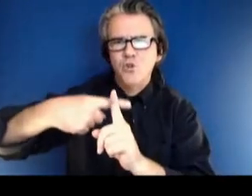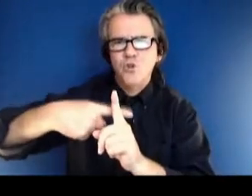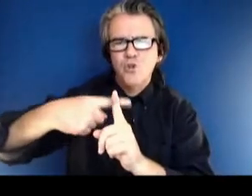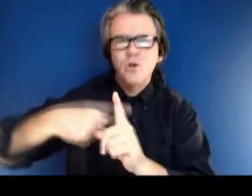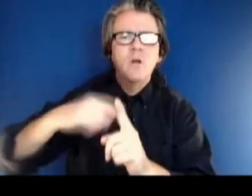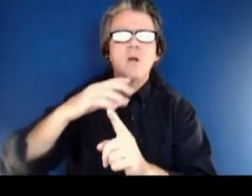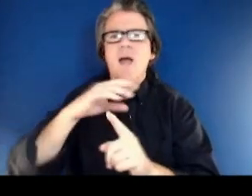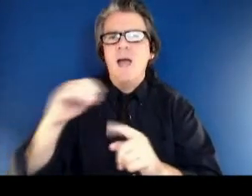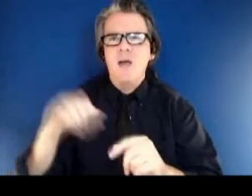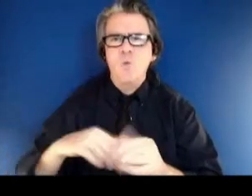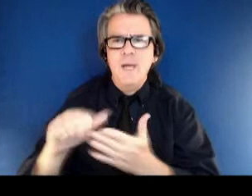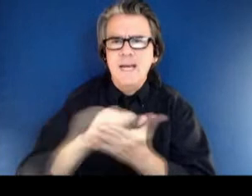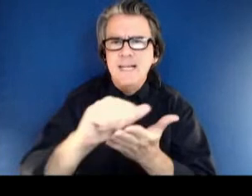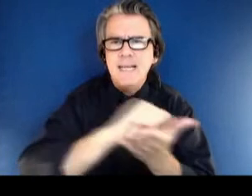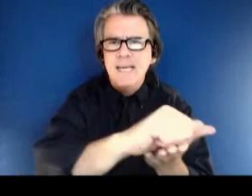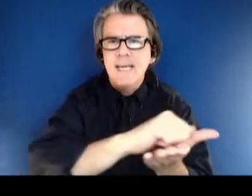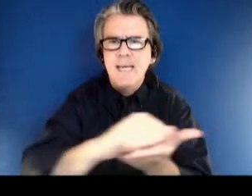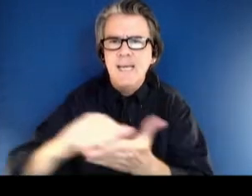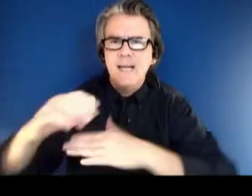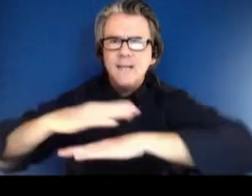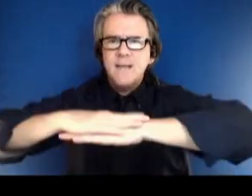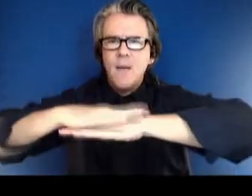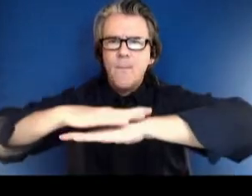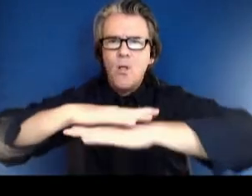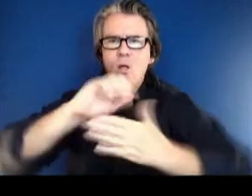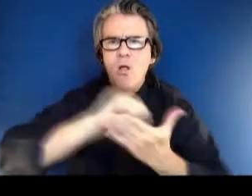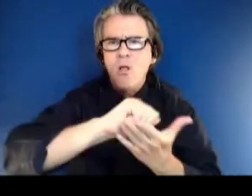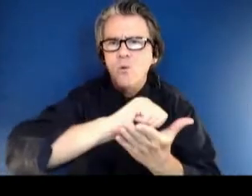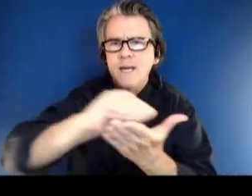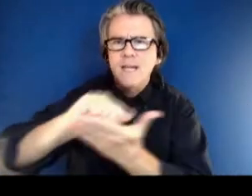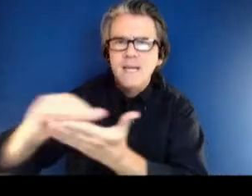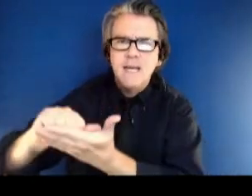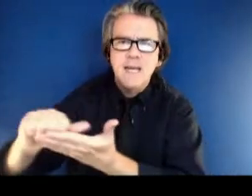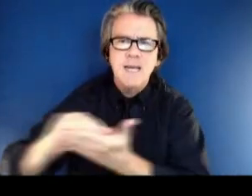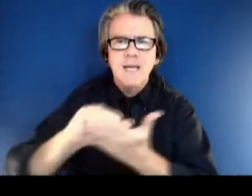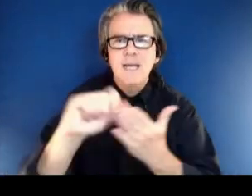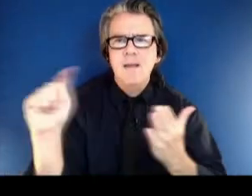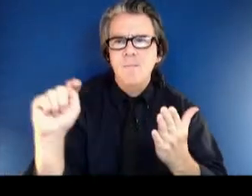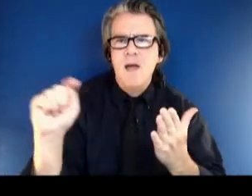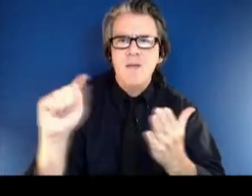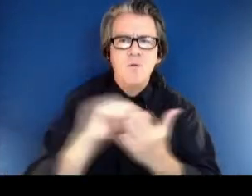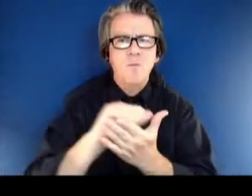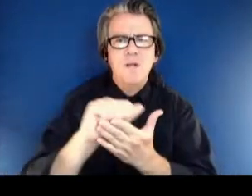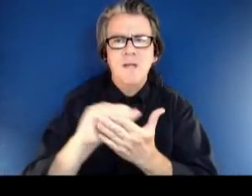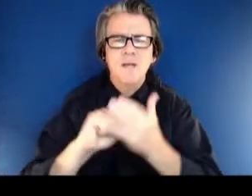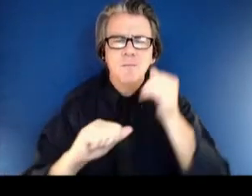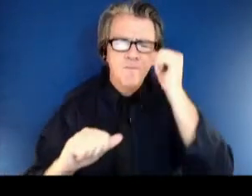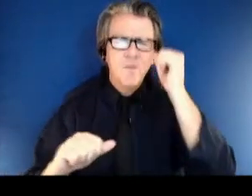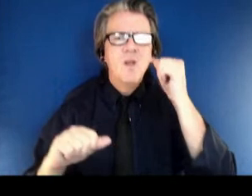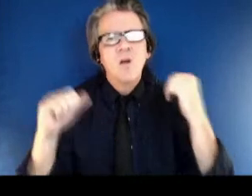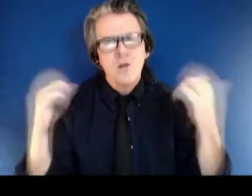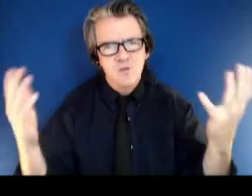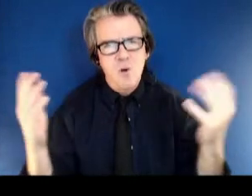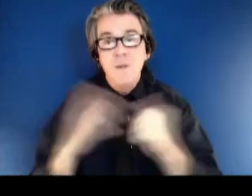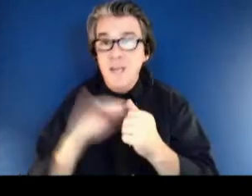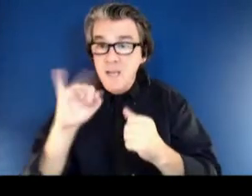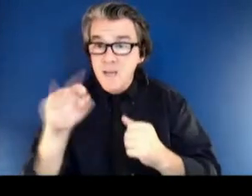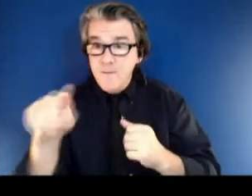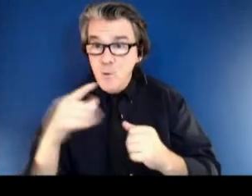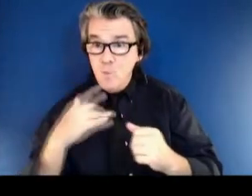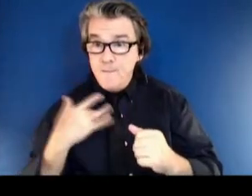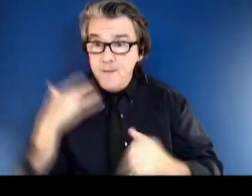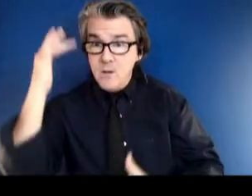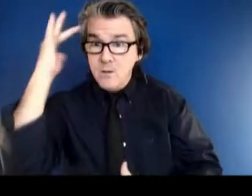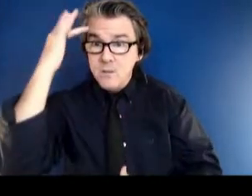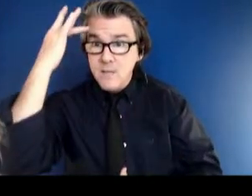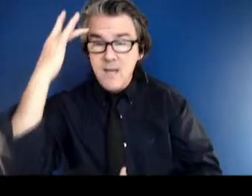of hard surfaces. We do ask that any customers who are experiencing symptoms do not visit the community